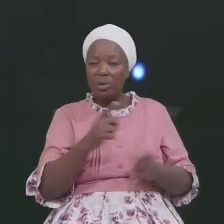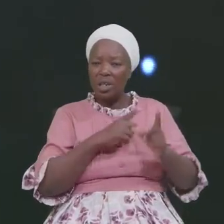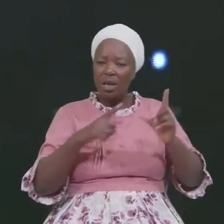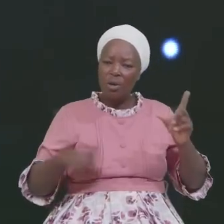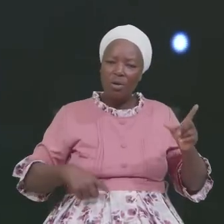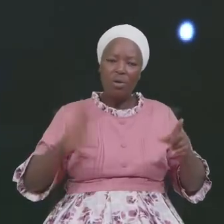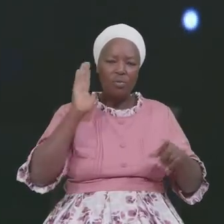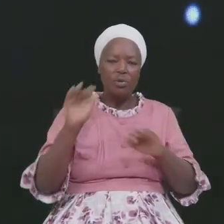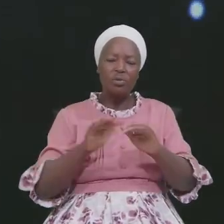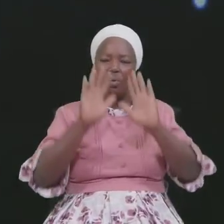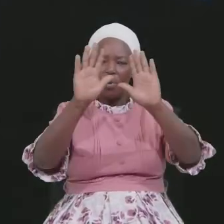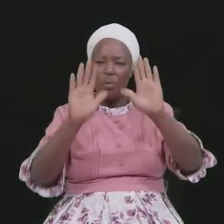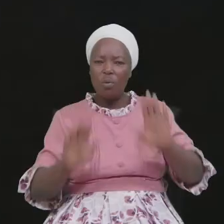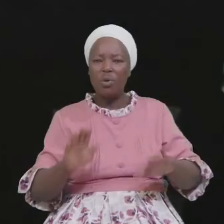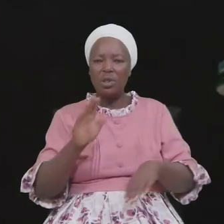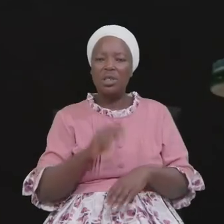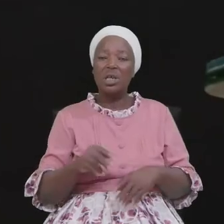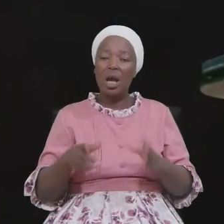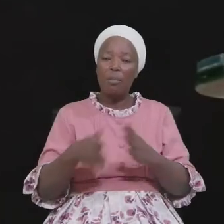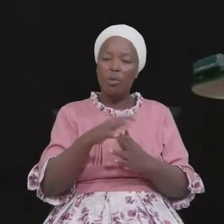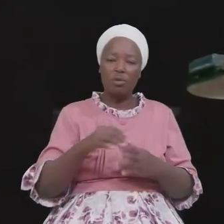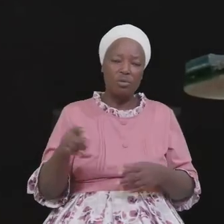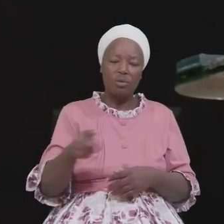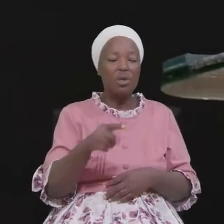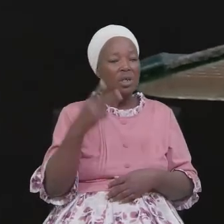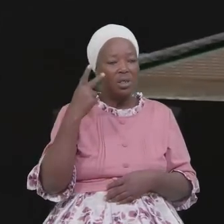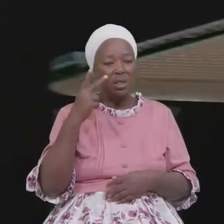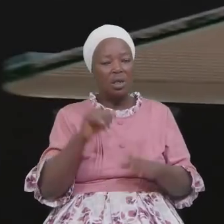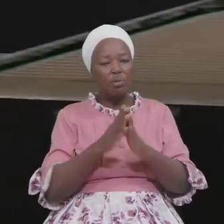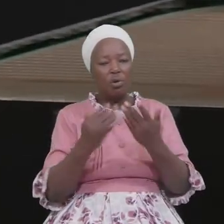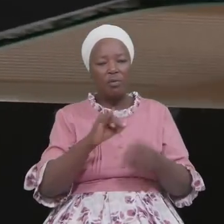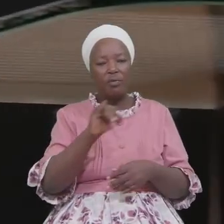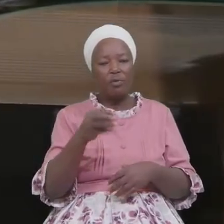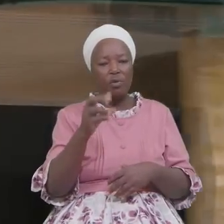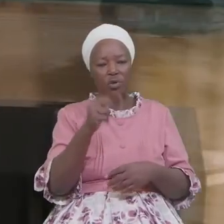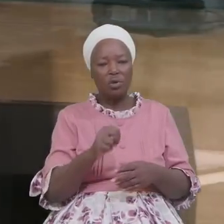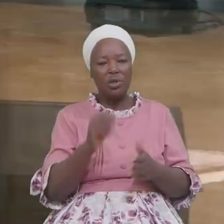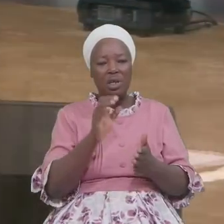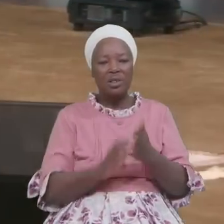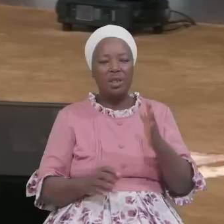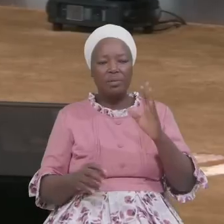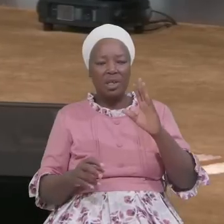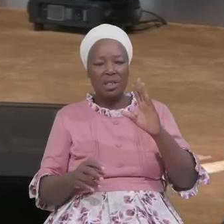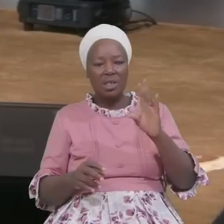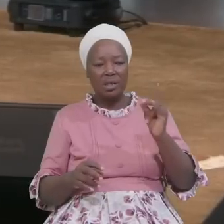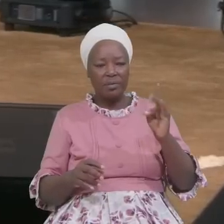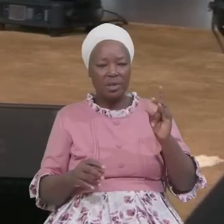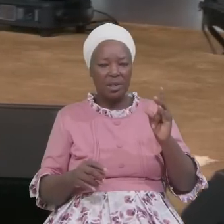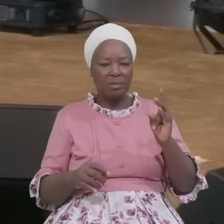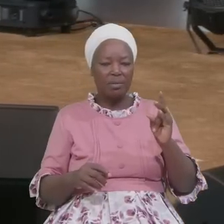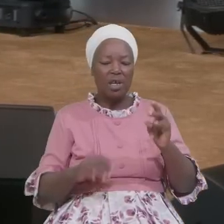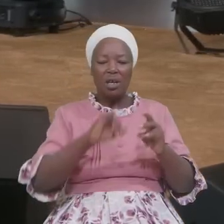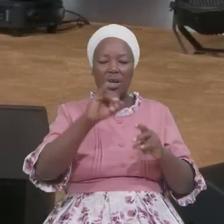do wonders among you. In John chapter 17, reading